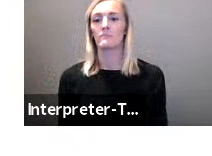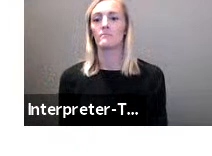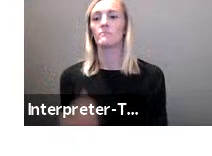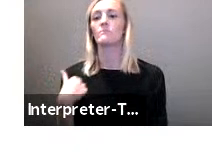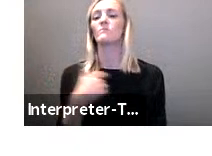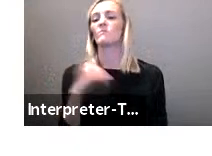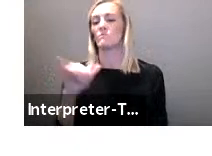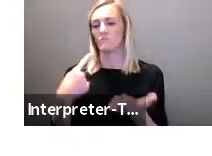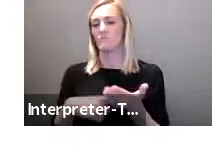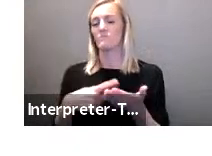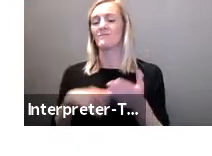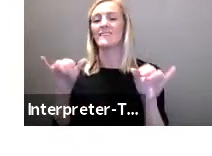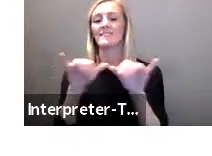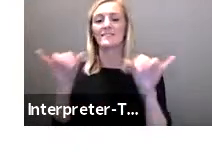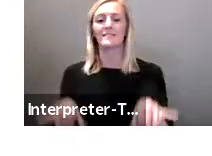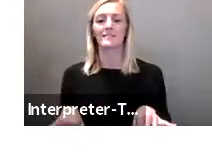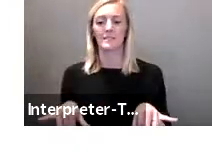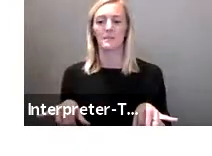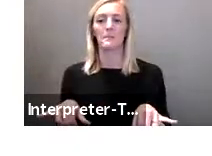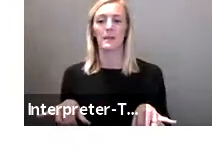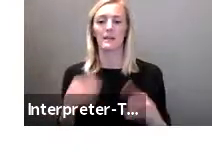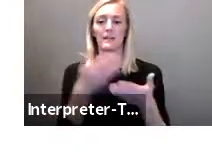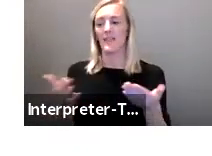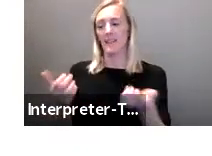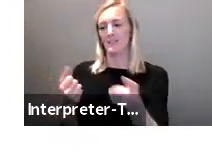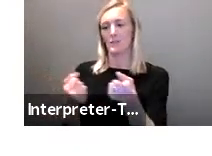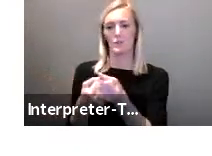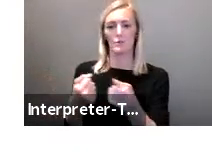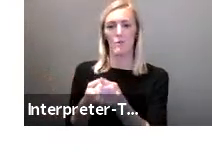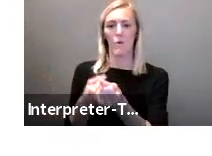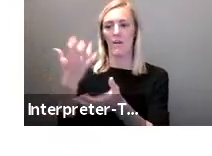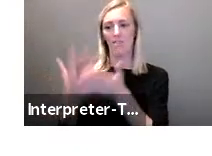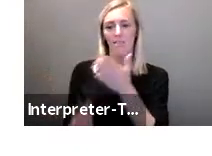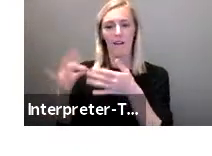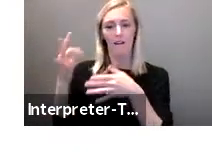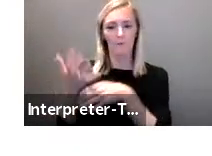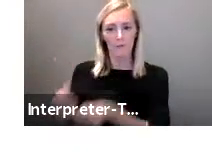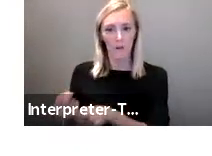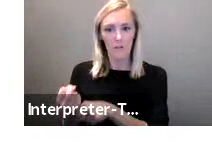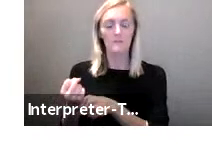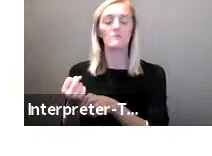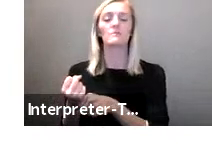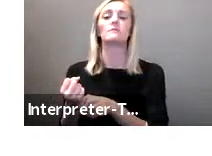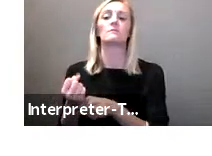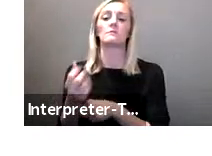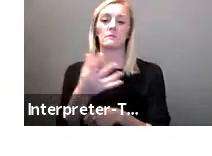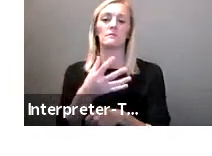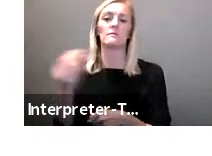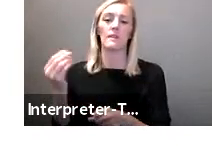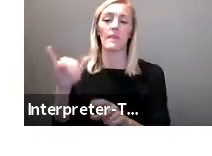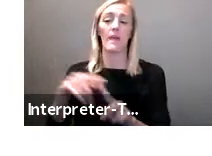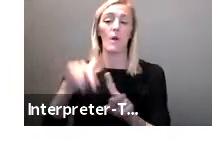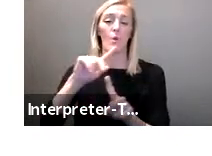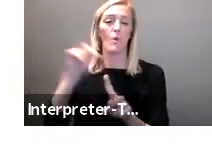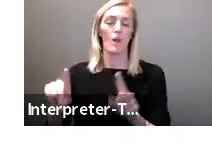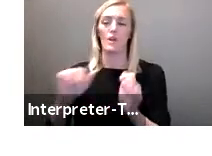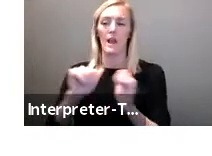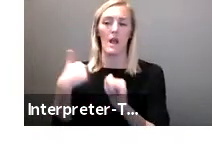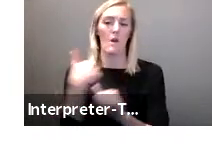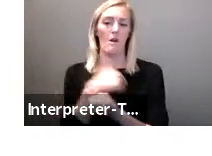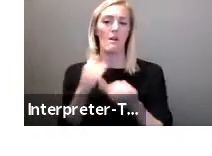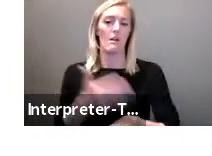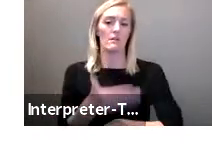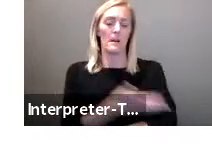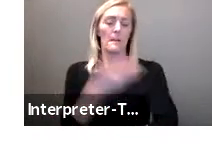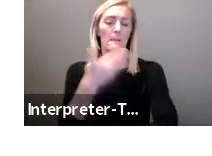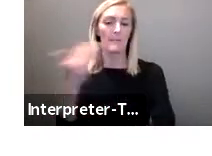that support the lack of trust, and centered around a question of how can we do better. We were talking about